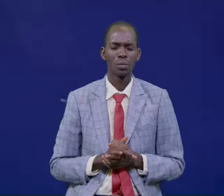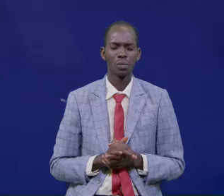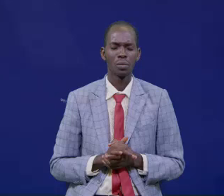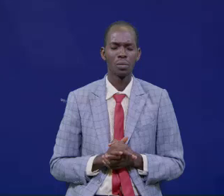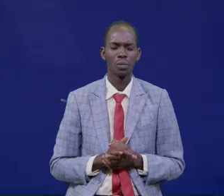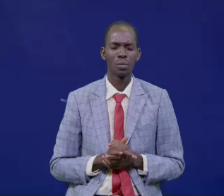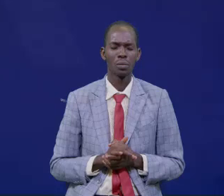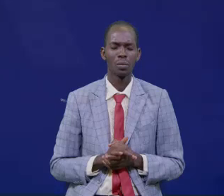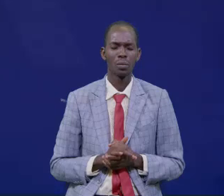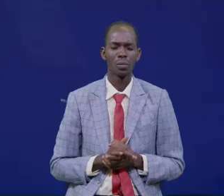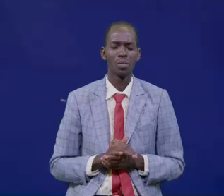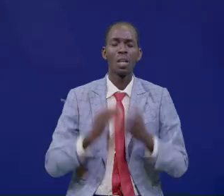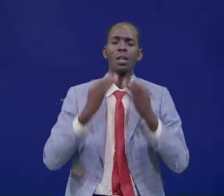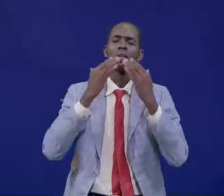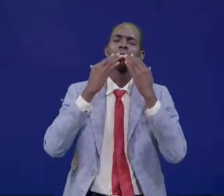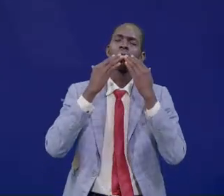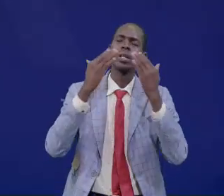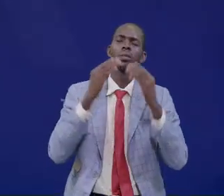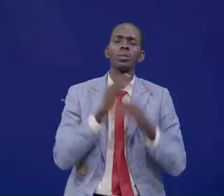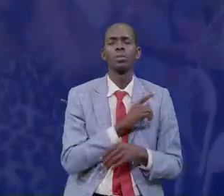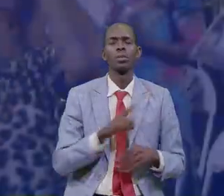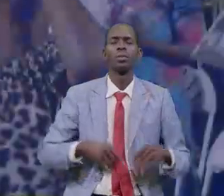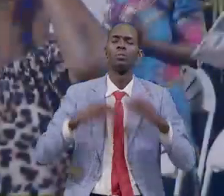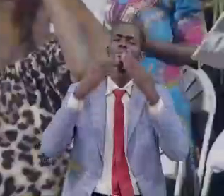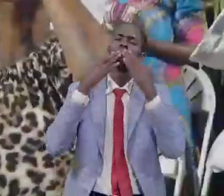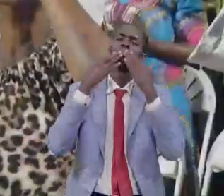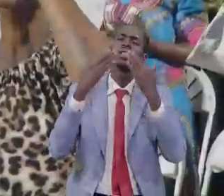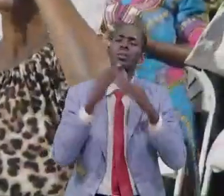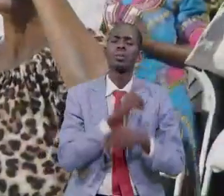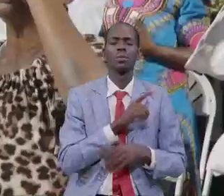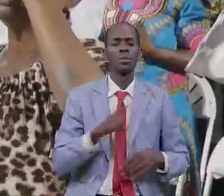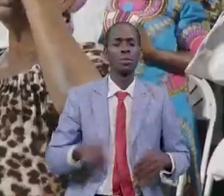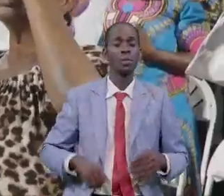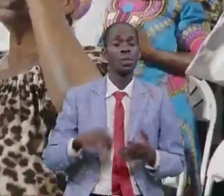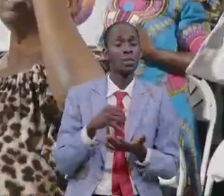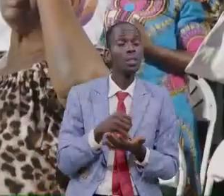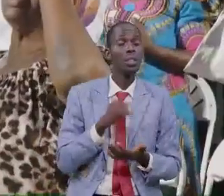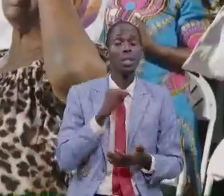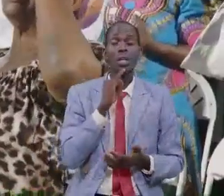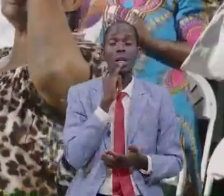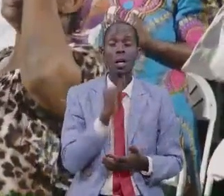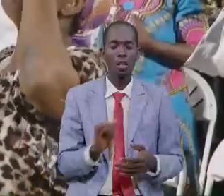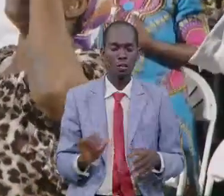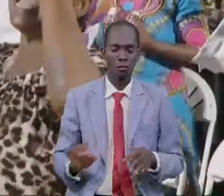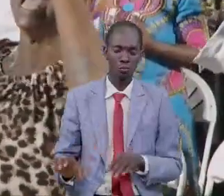Thank you, Lord. Thank you, Lord. It is done.